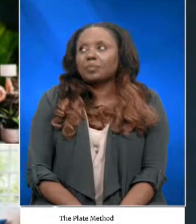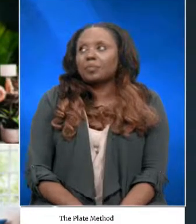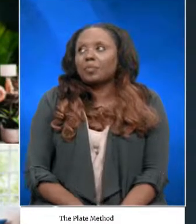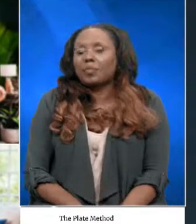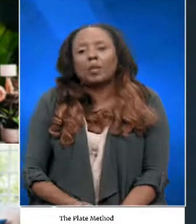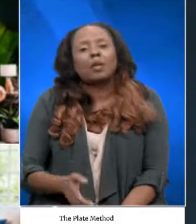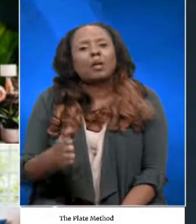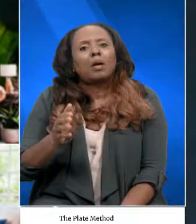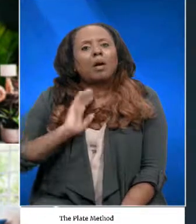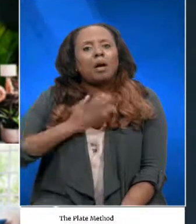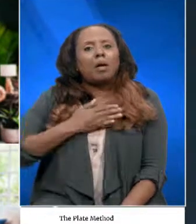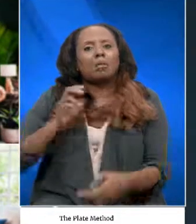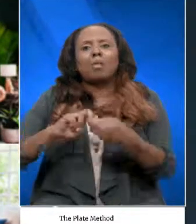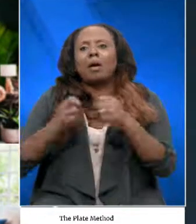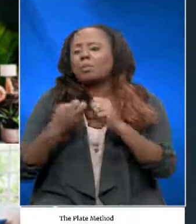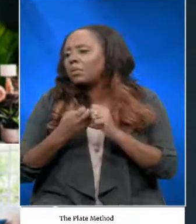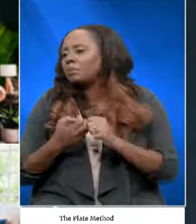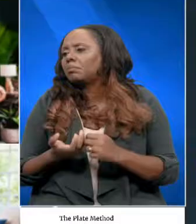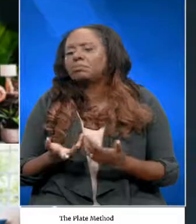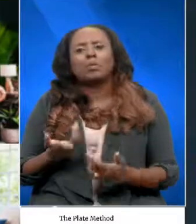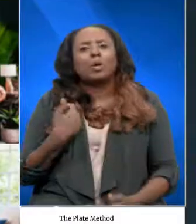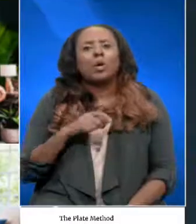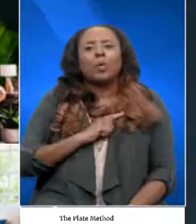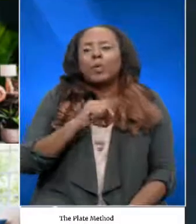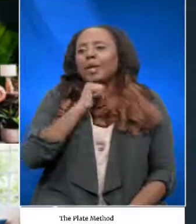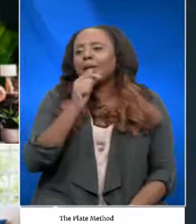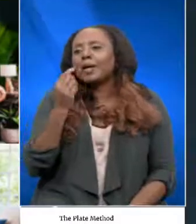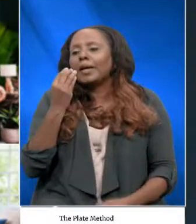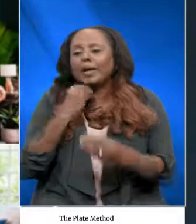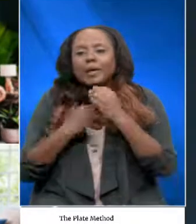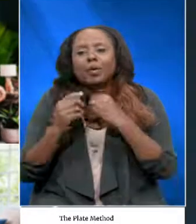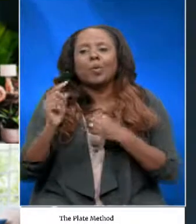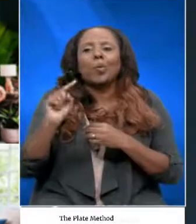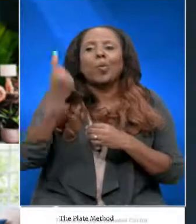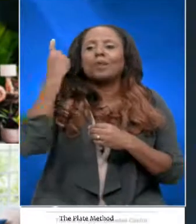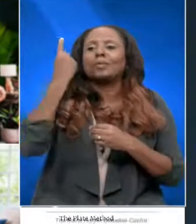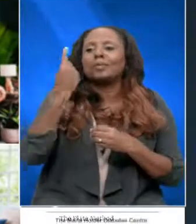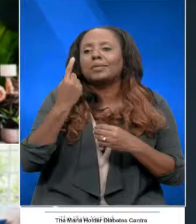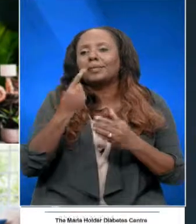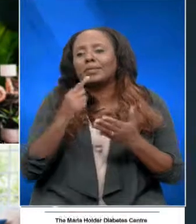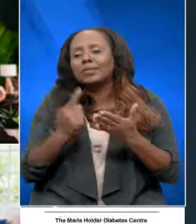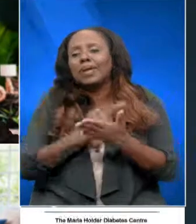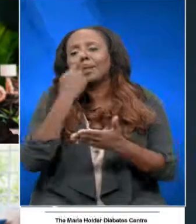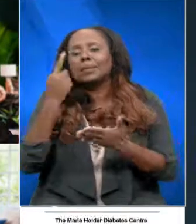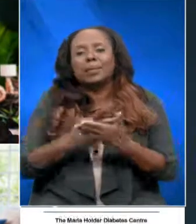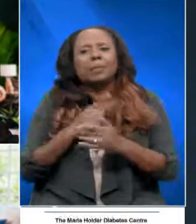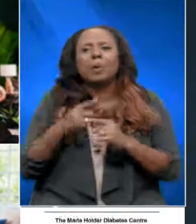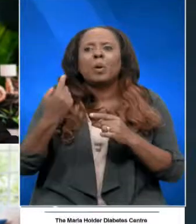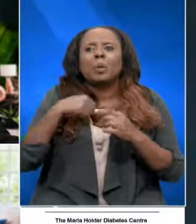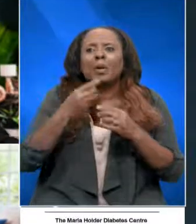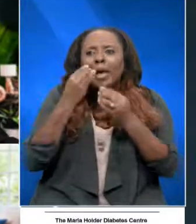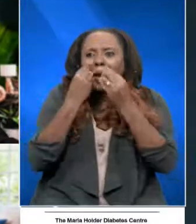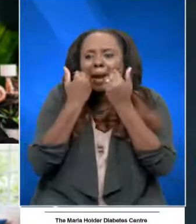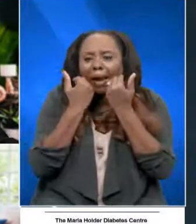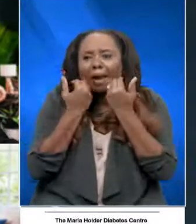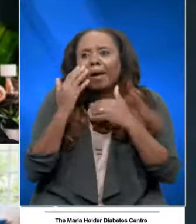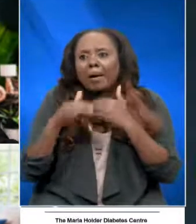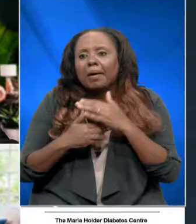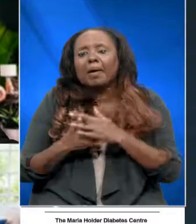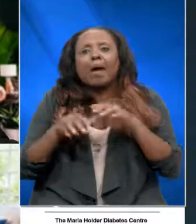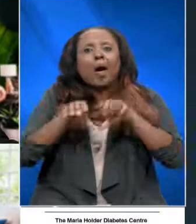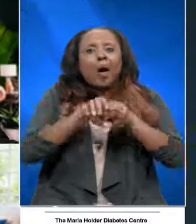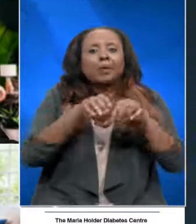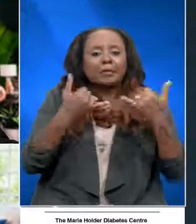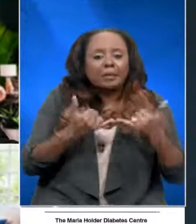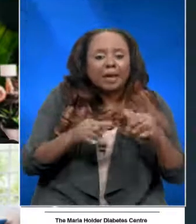while or whatever. We eat these things every day. So if we have hot dogs today, just talking about breakfast, hot dog today, lunch meat